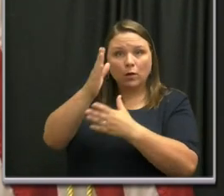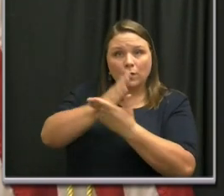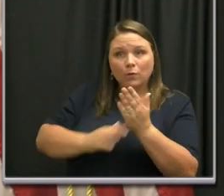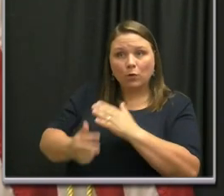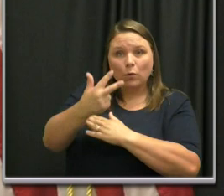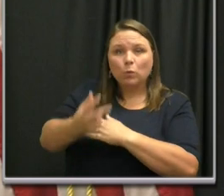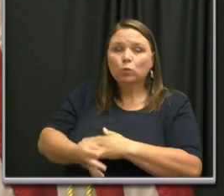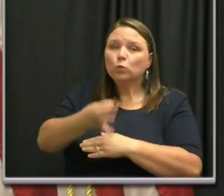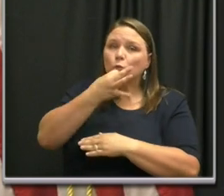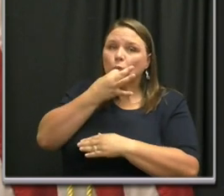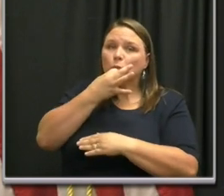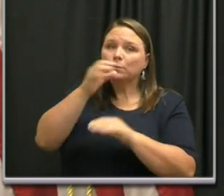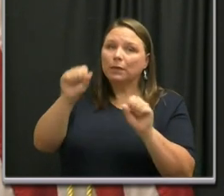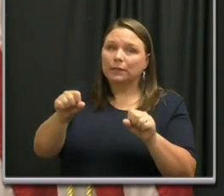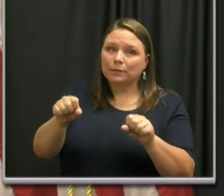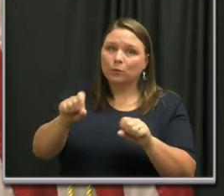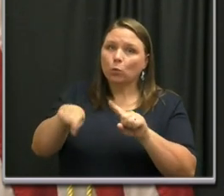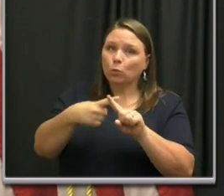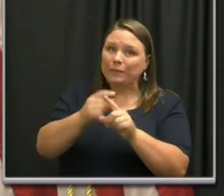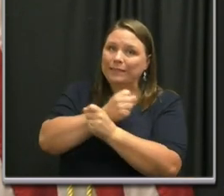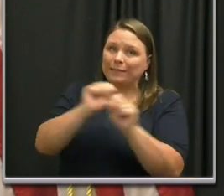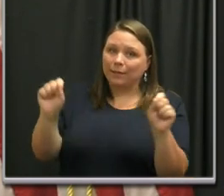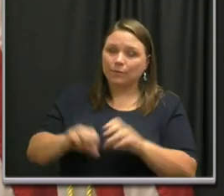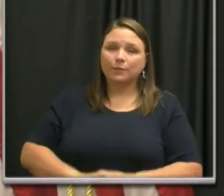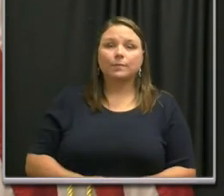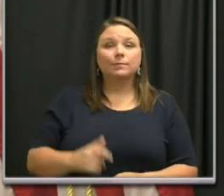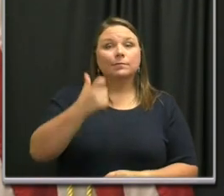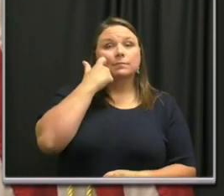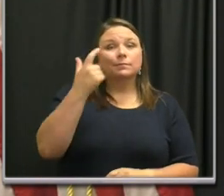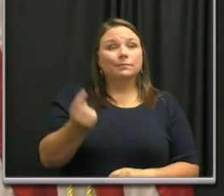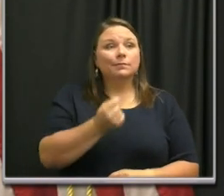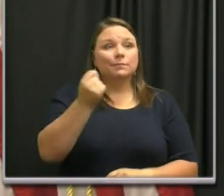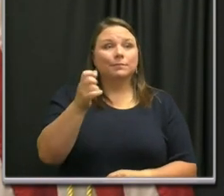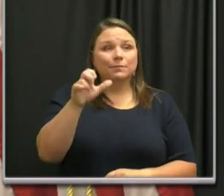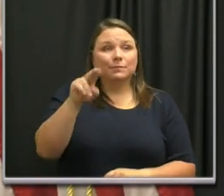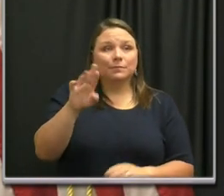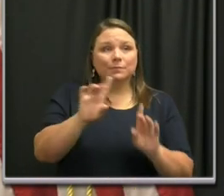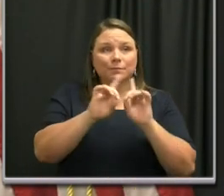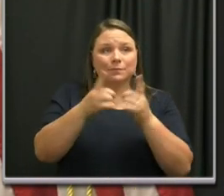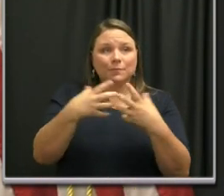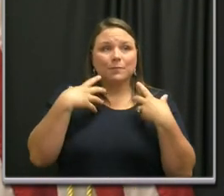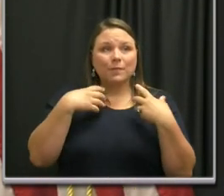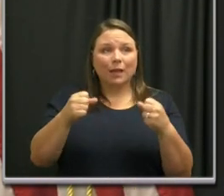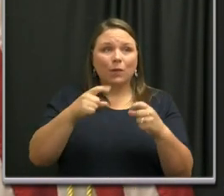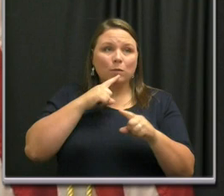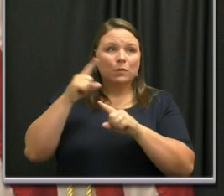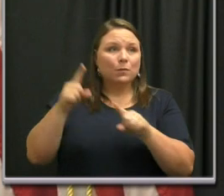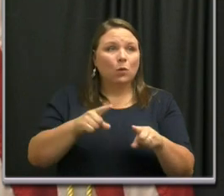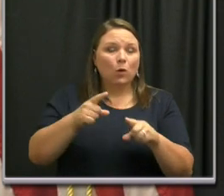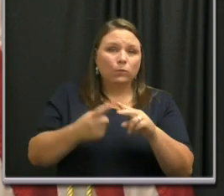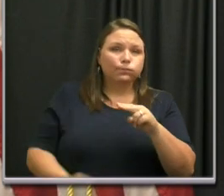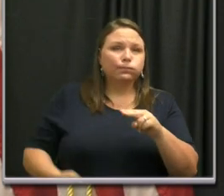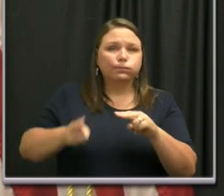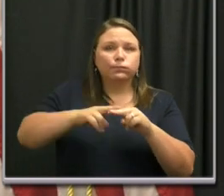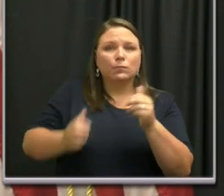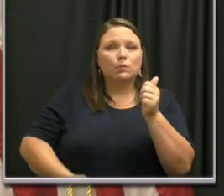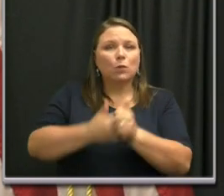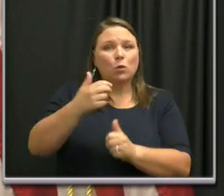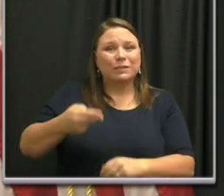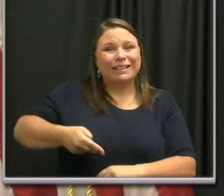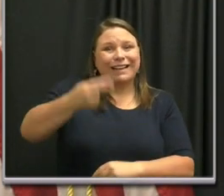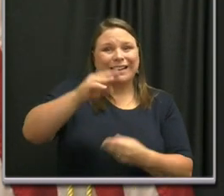safely possible. On Tuesday, the Tennessee Department of Health reported the state's highest number of confirmed cases to